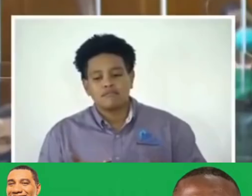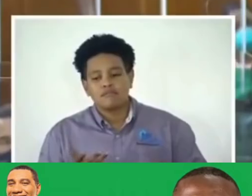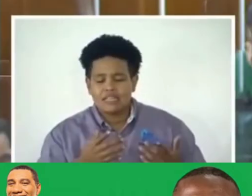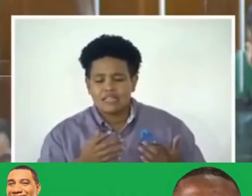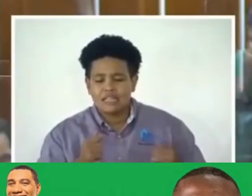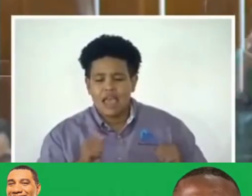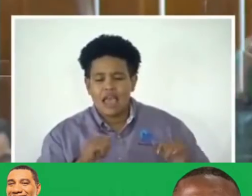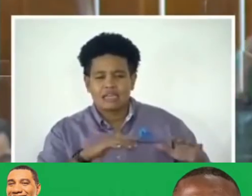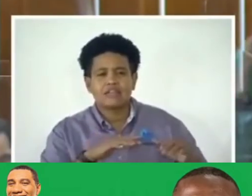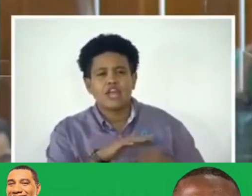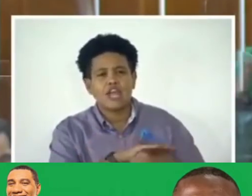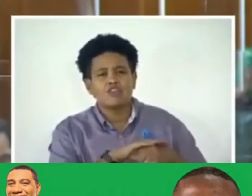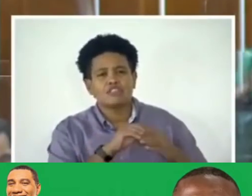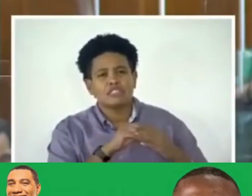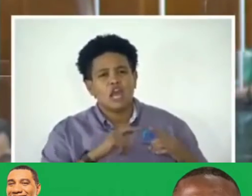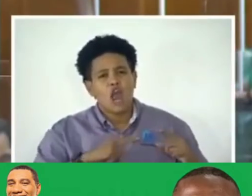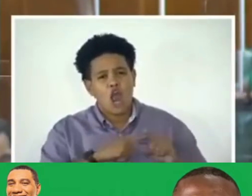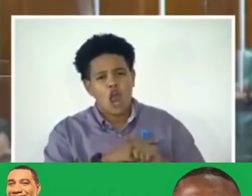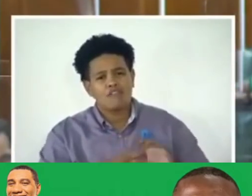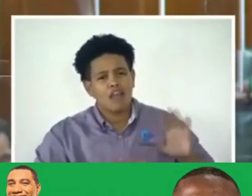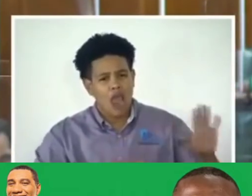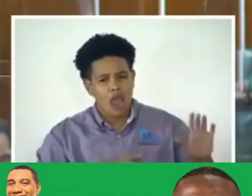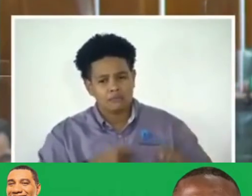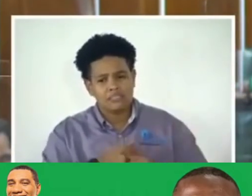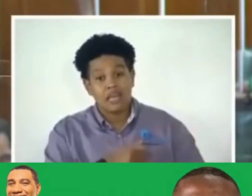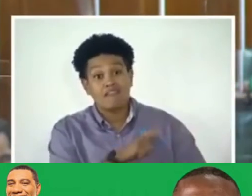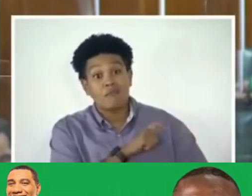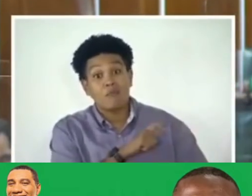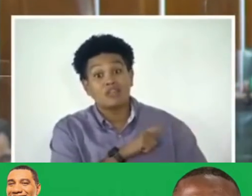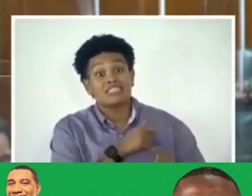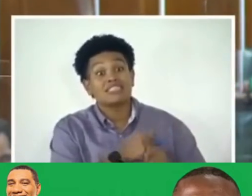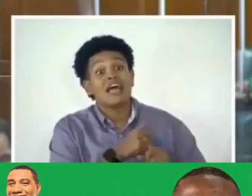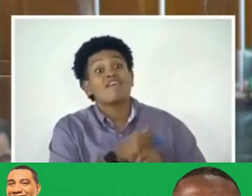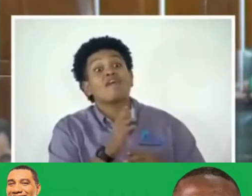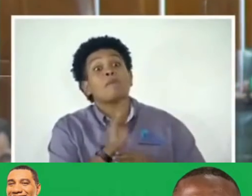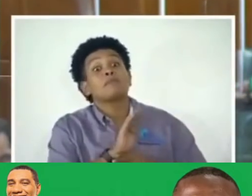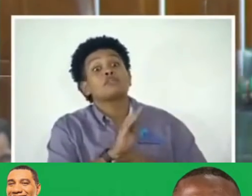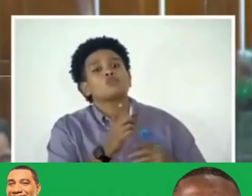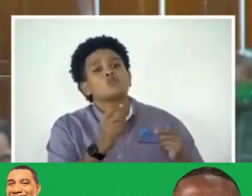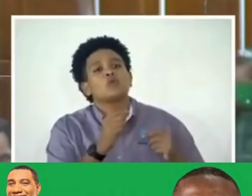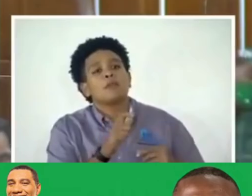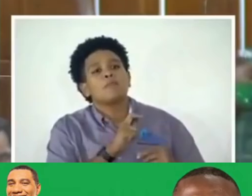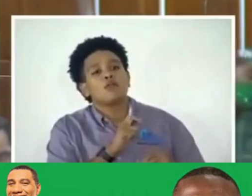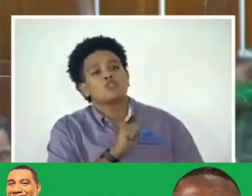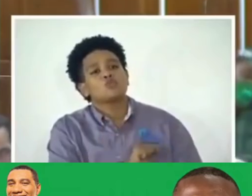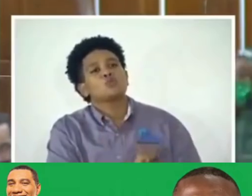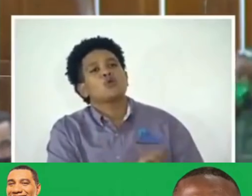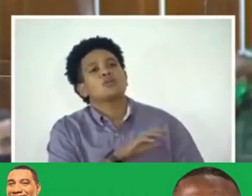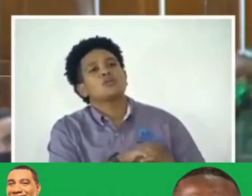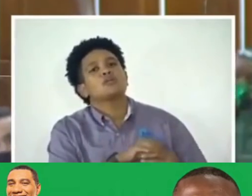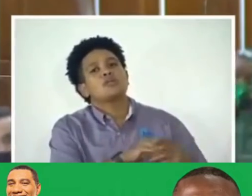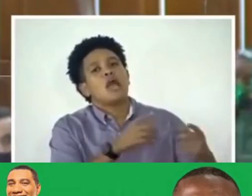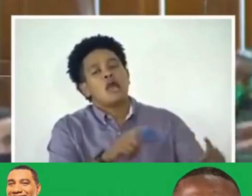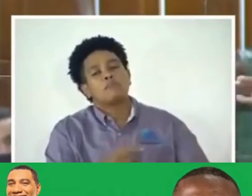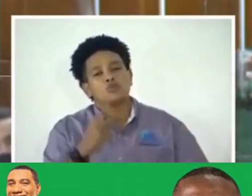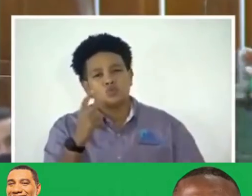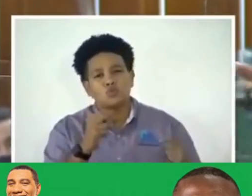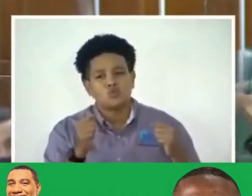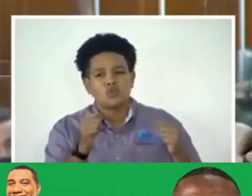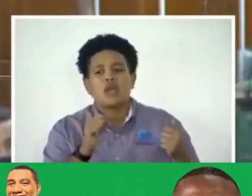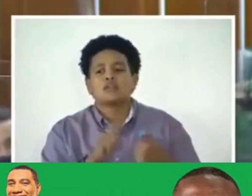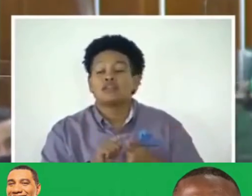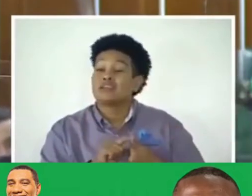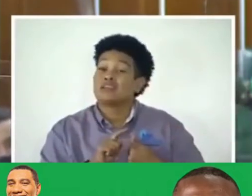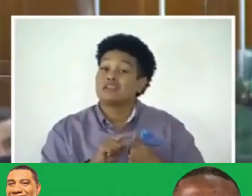your sincerity on the matter. The opposition senator says the matter must be treated seriously. She says she is prepared to move a motion in the